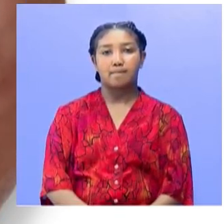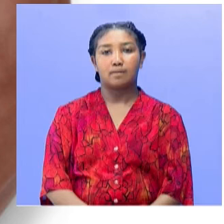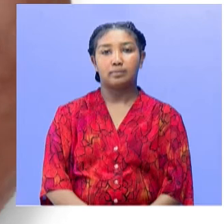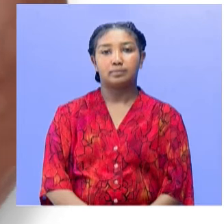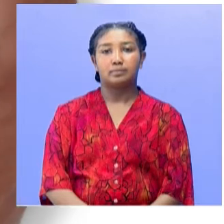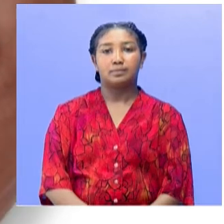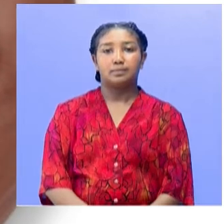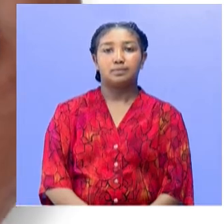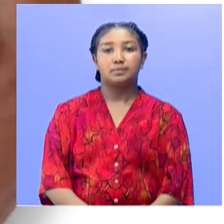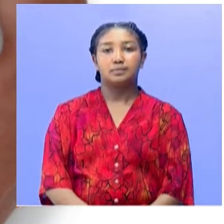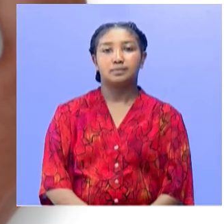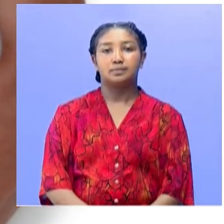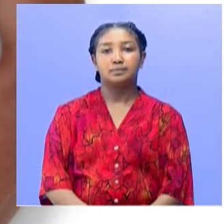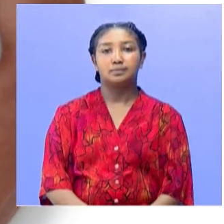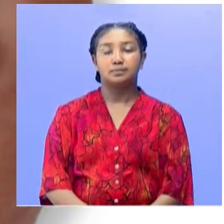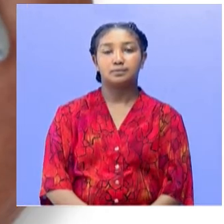we begin